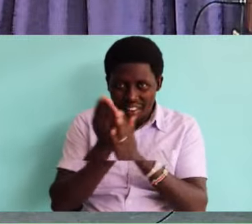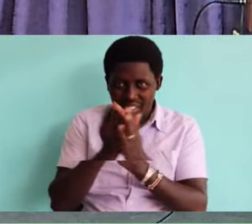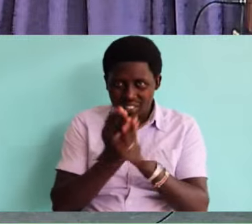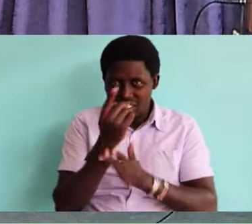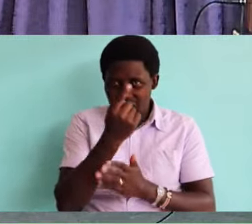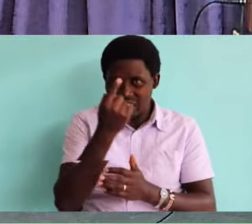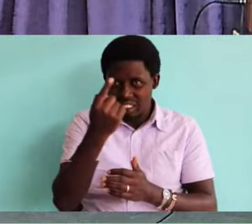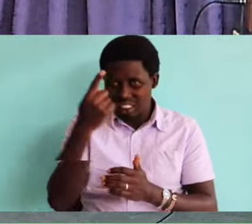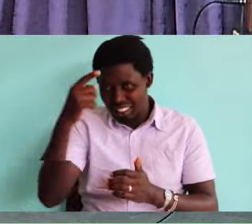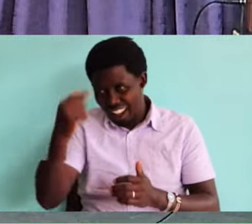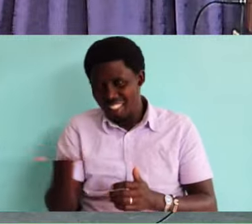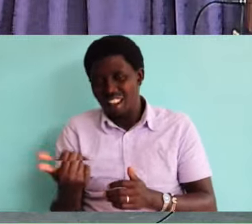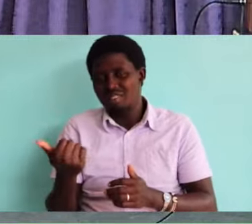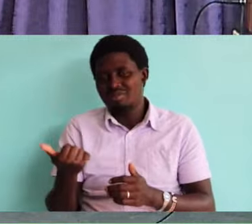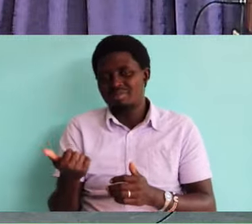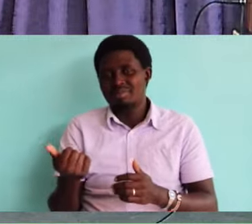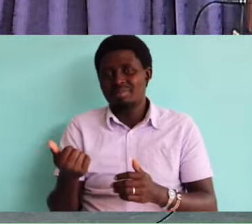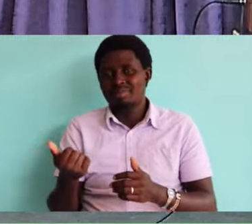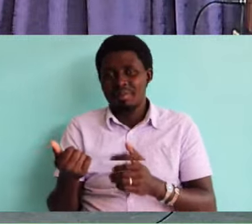Lord.